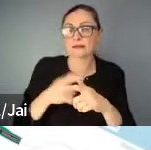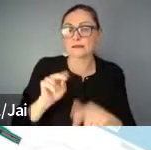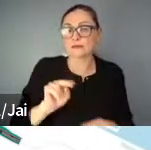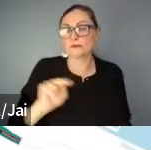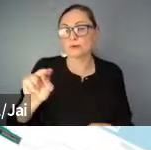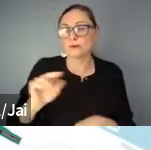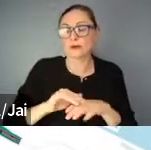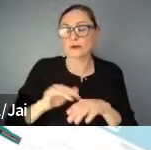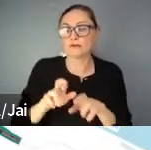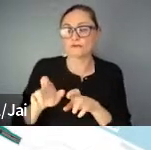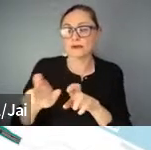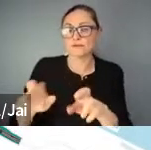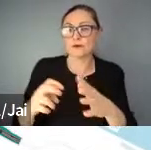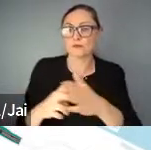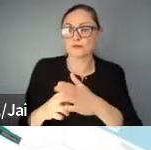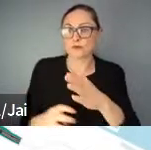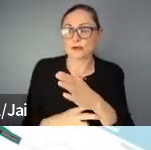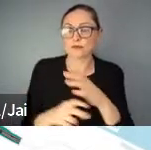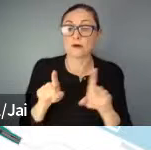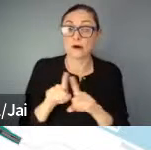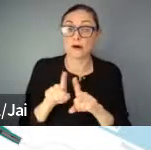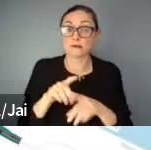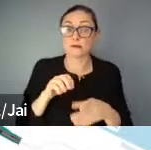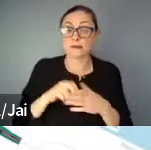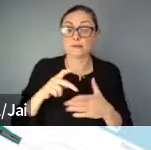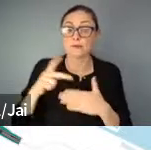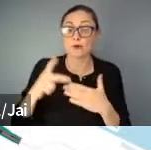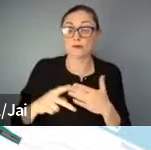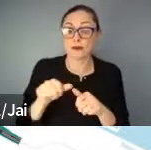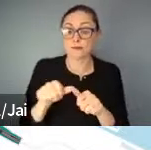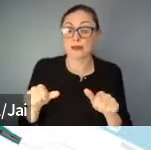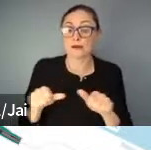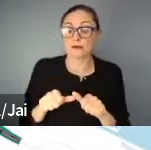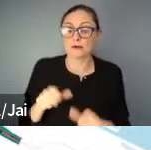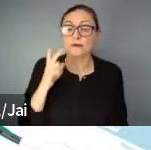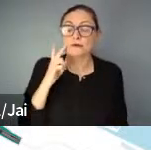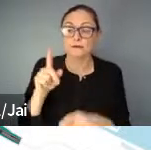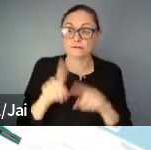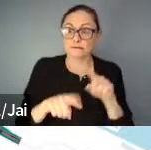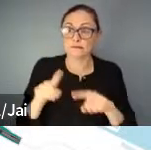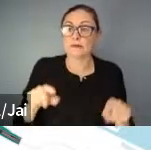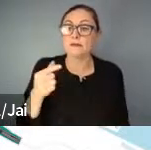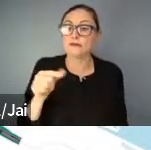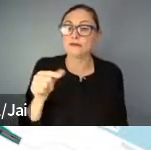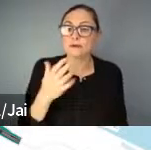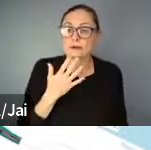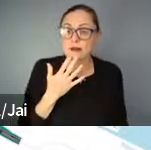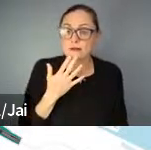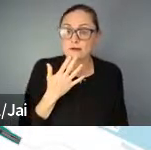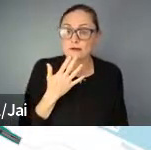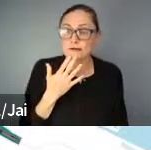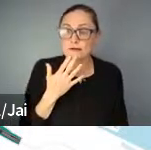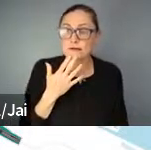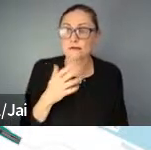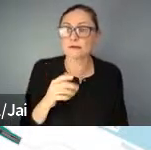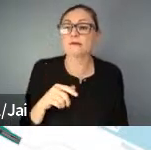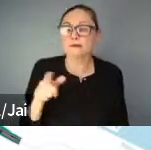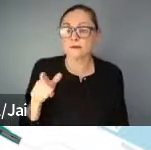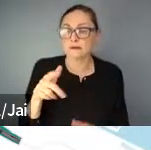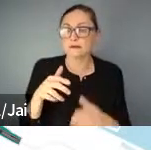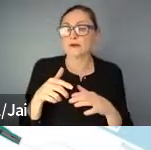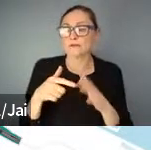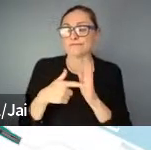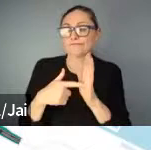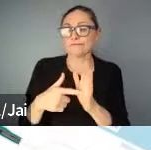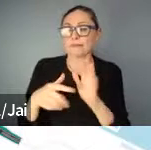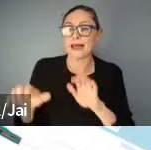bridge. Also in the program area, you'll see the various greenish colors, and those are reflecting